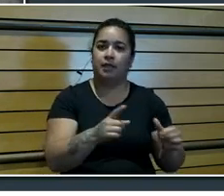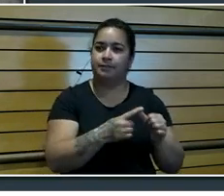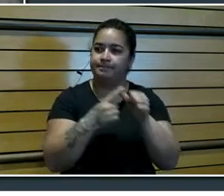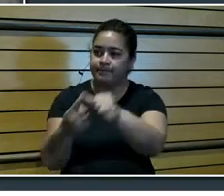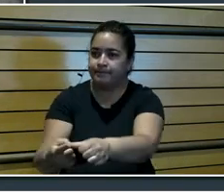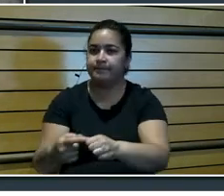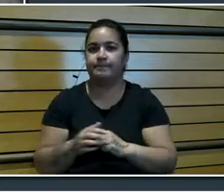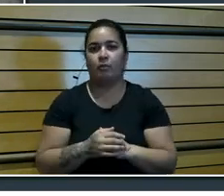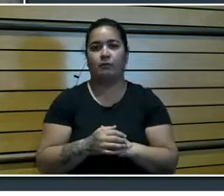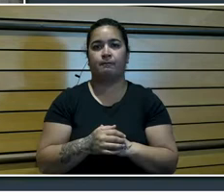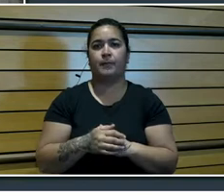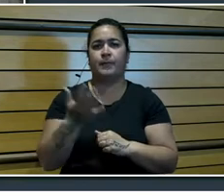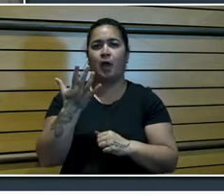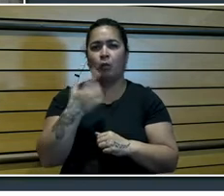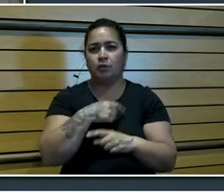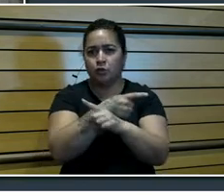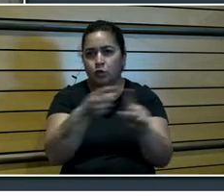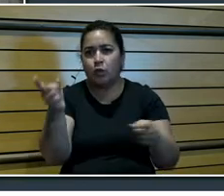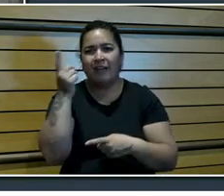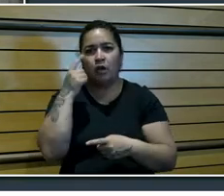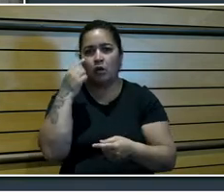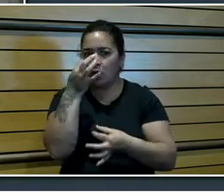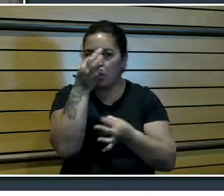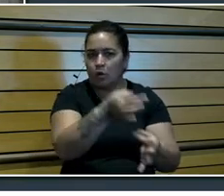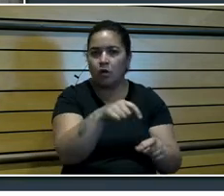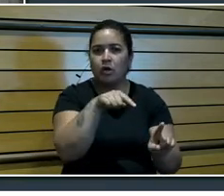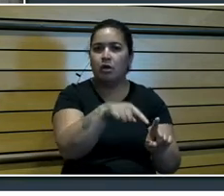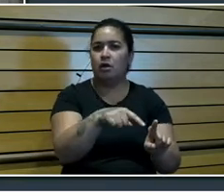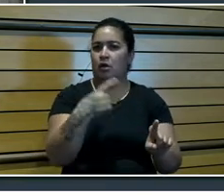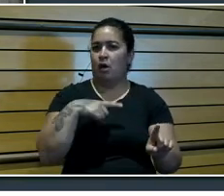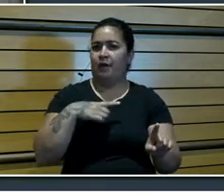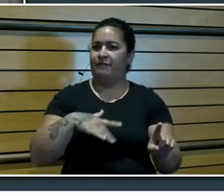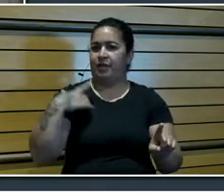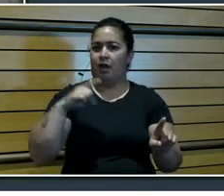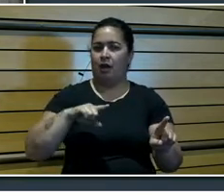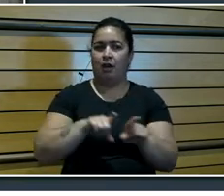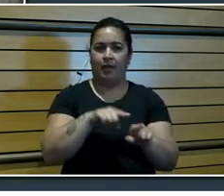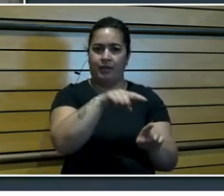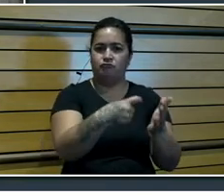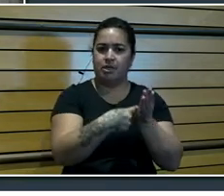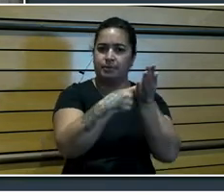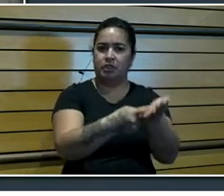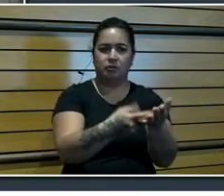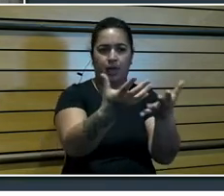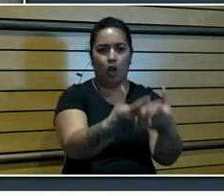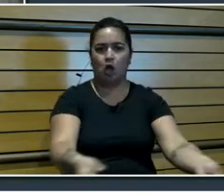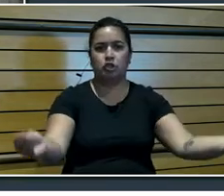your attention to this recommendation, as I feel this recommendation has been lost due to everything that's happened over the